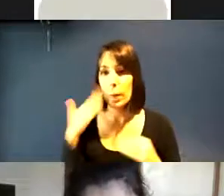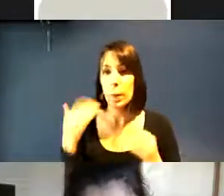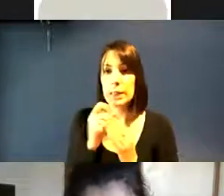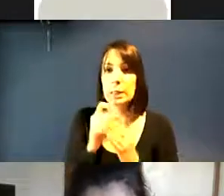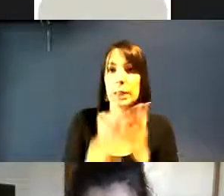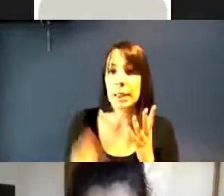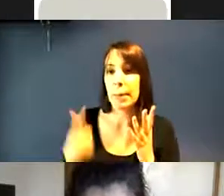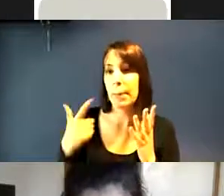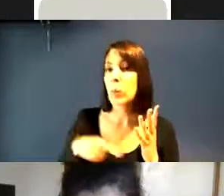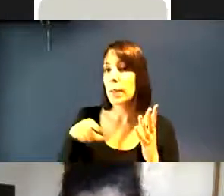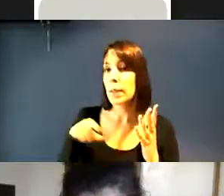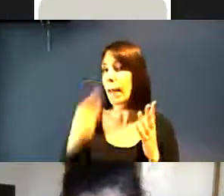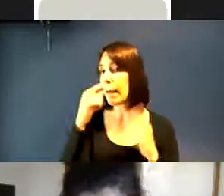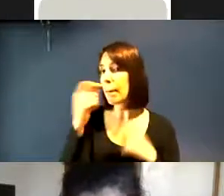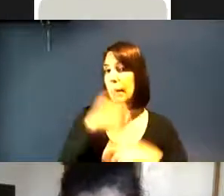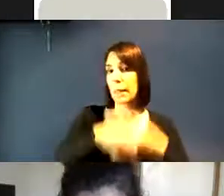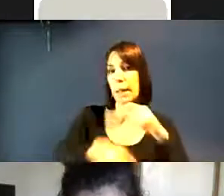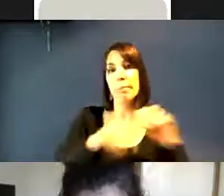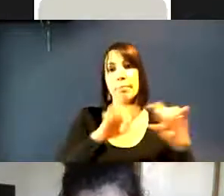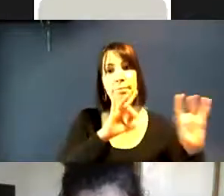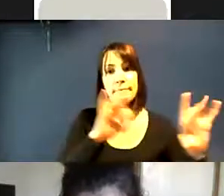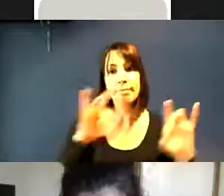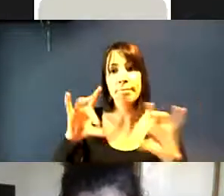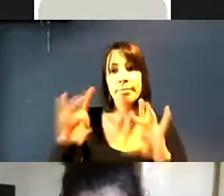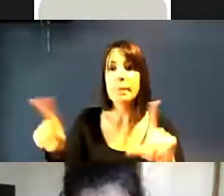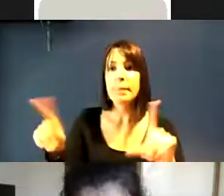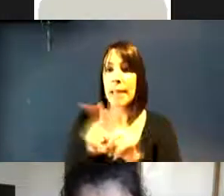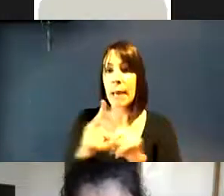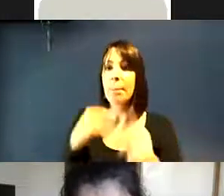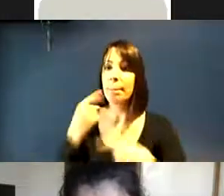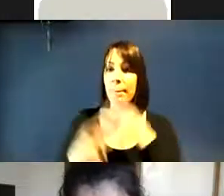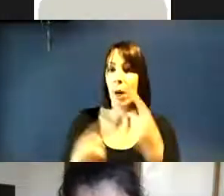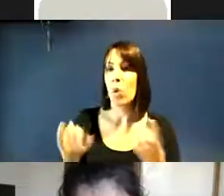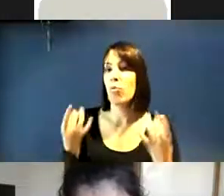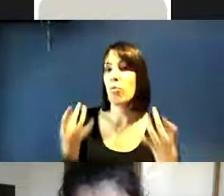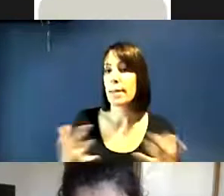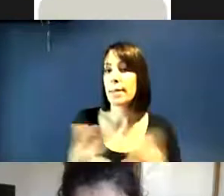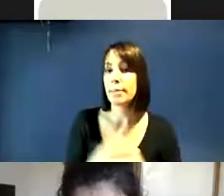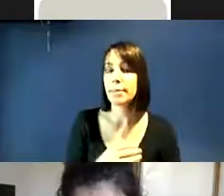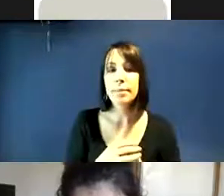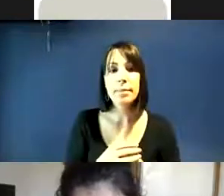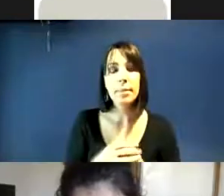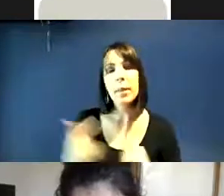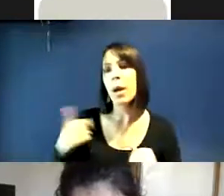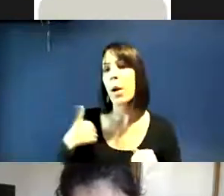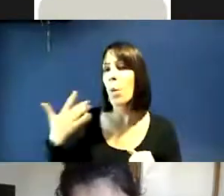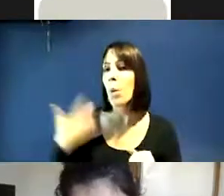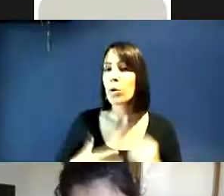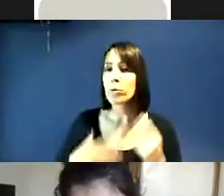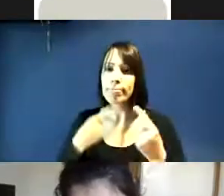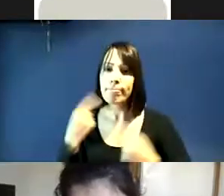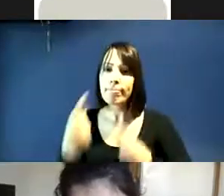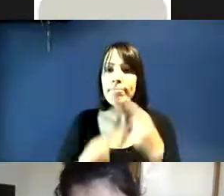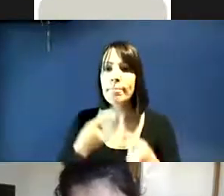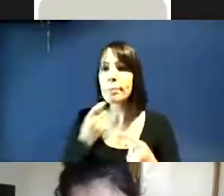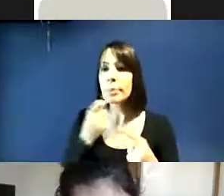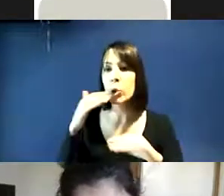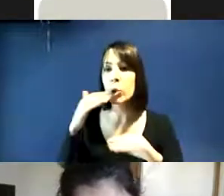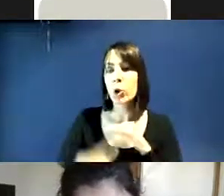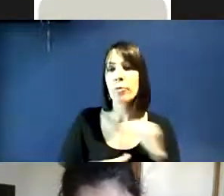women with disabilities. And I want to talk briefly now as well about gender stereotypes